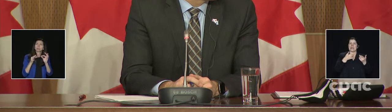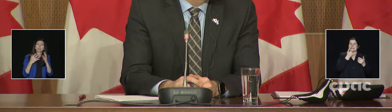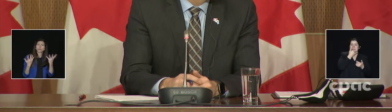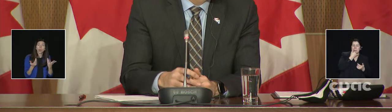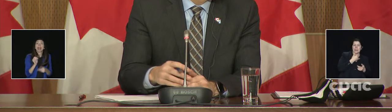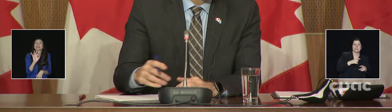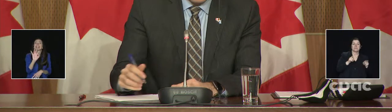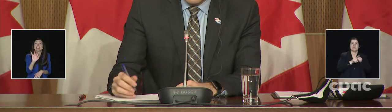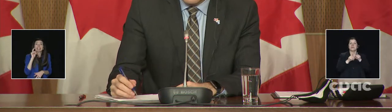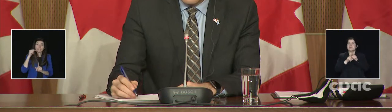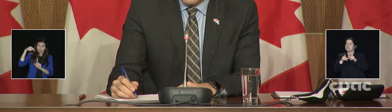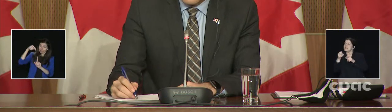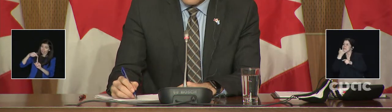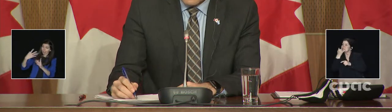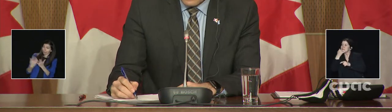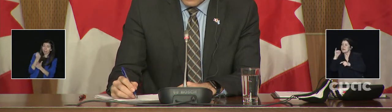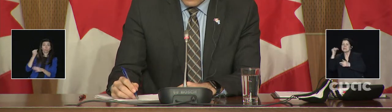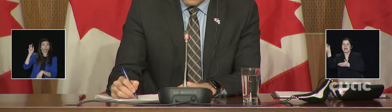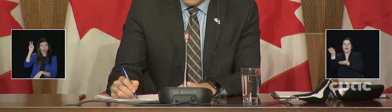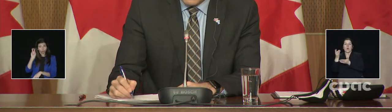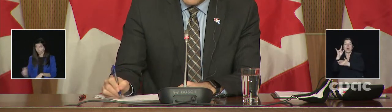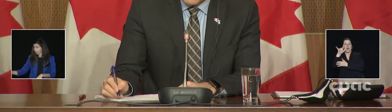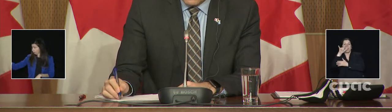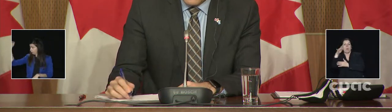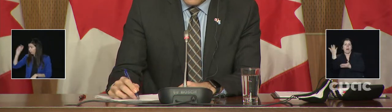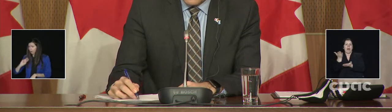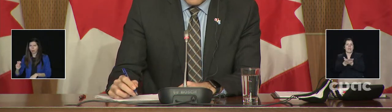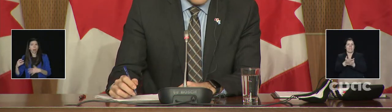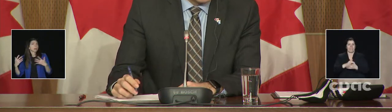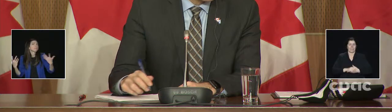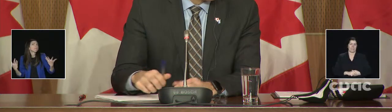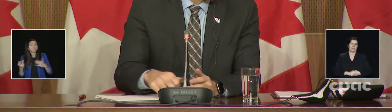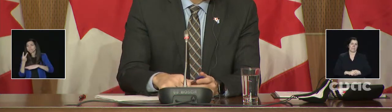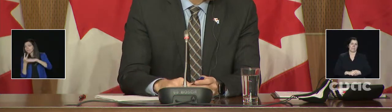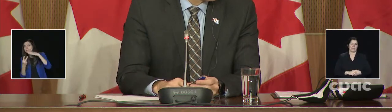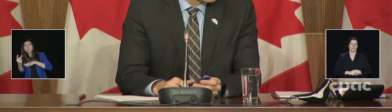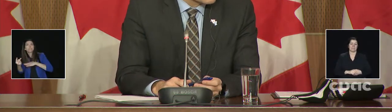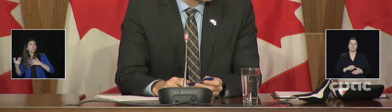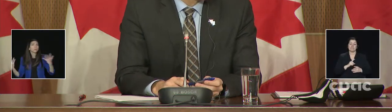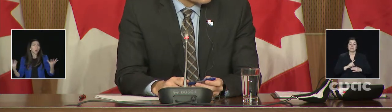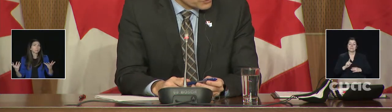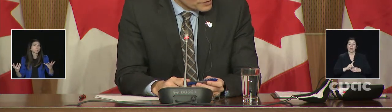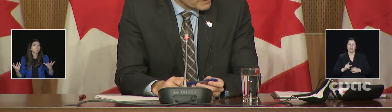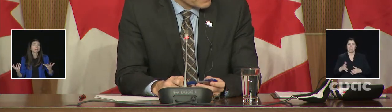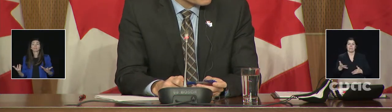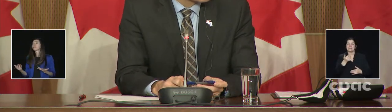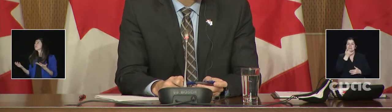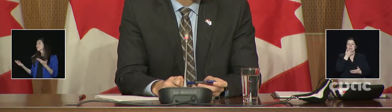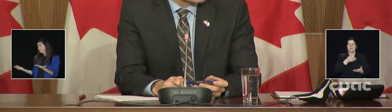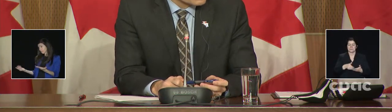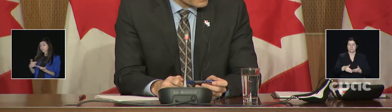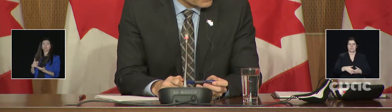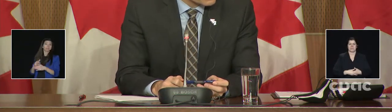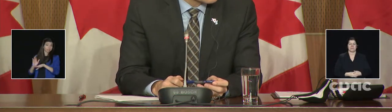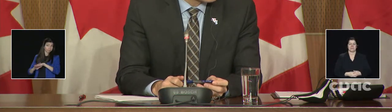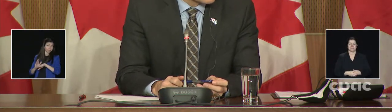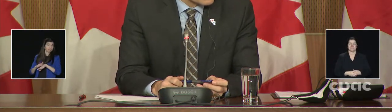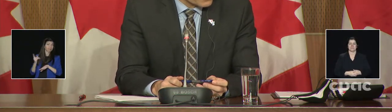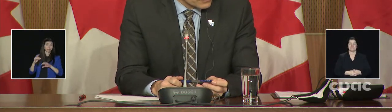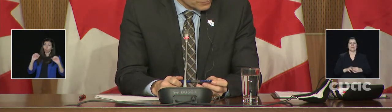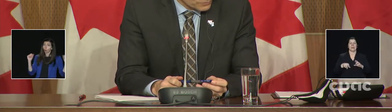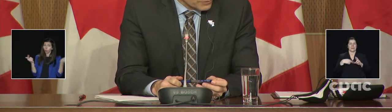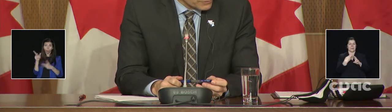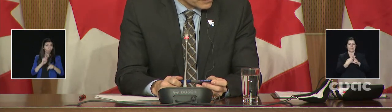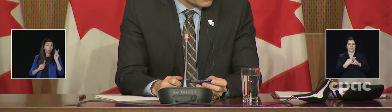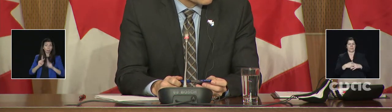they're traveling in the next few weeks? Well, there is one certainty, which is that the Canadians should expect to be tested